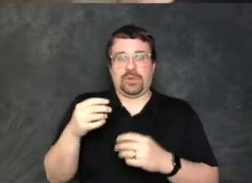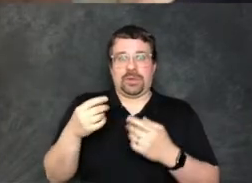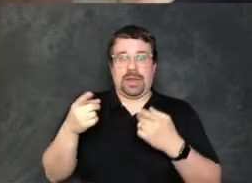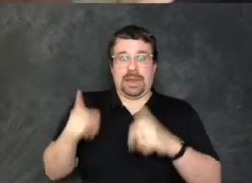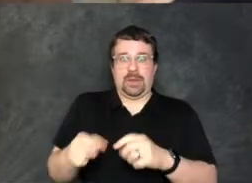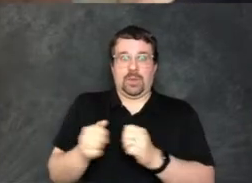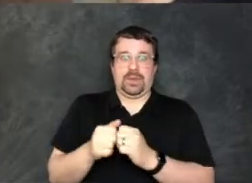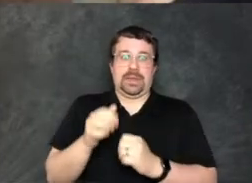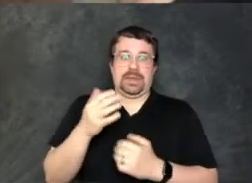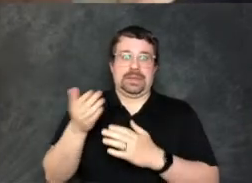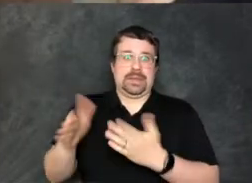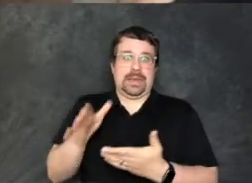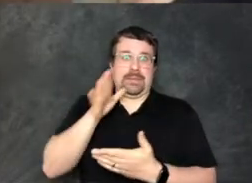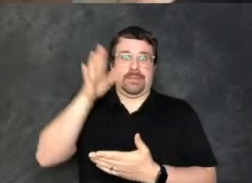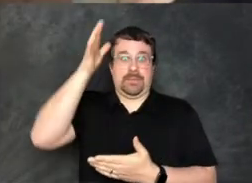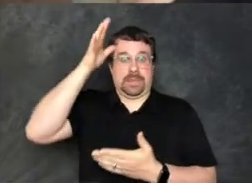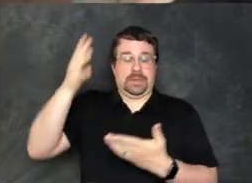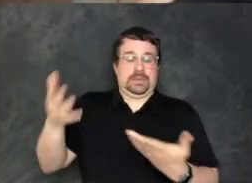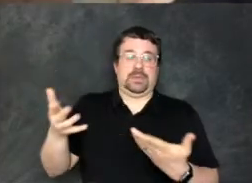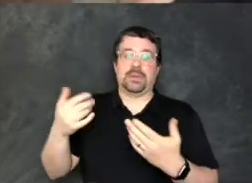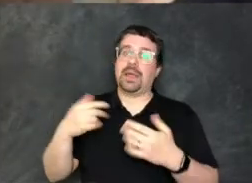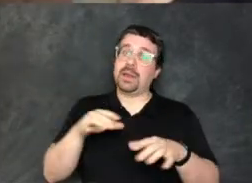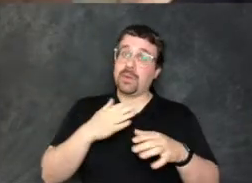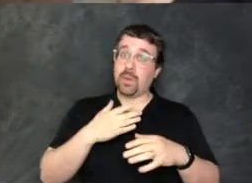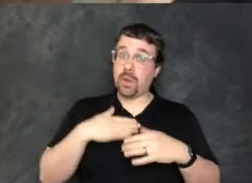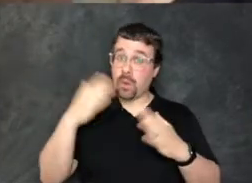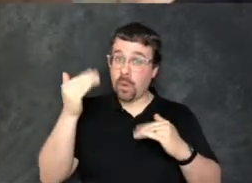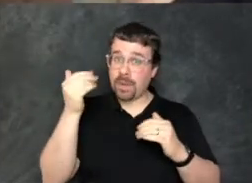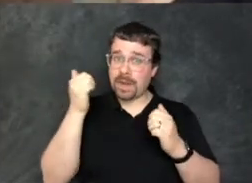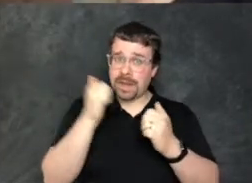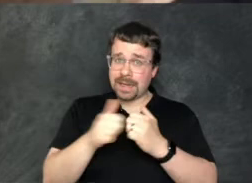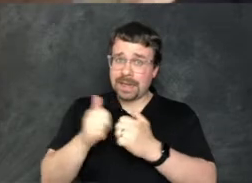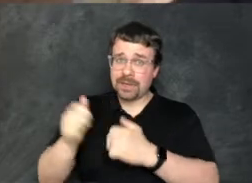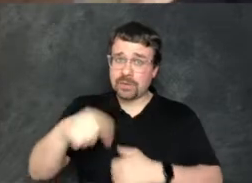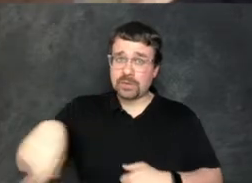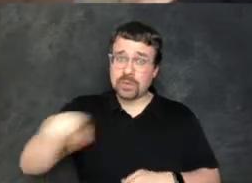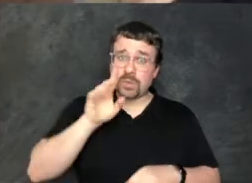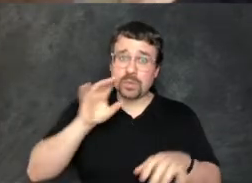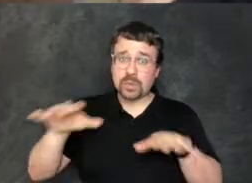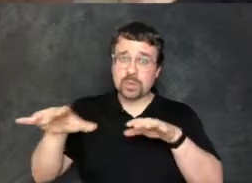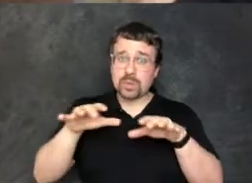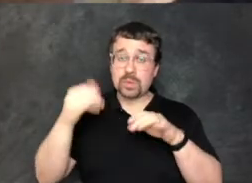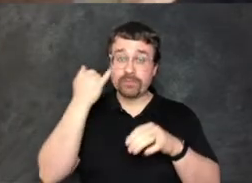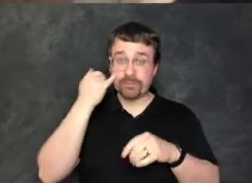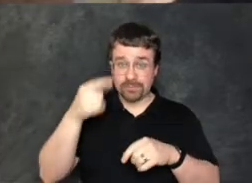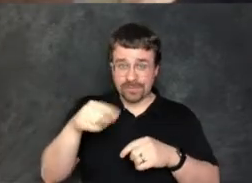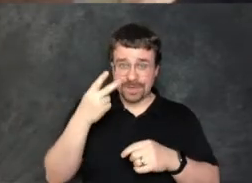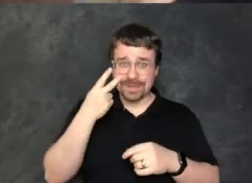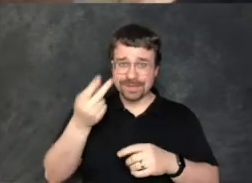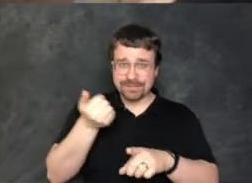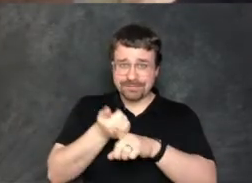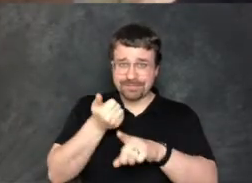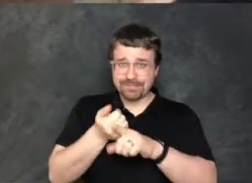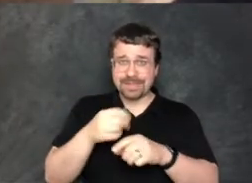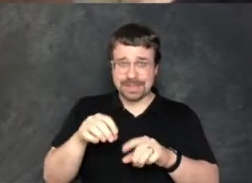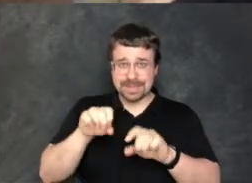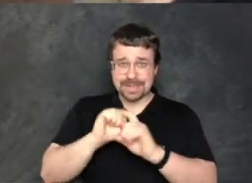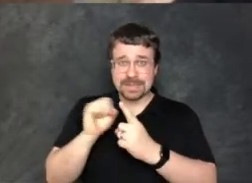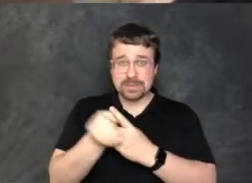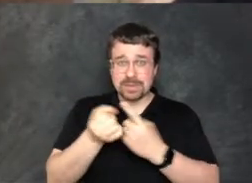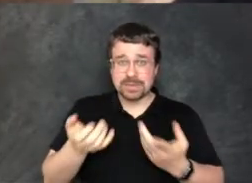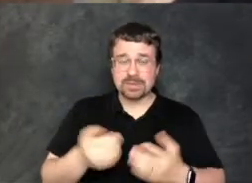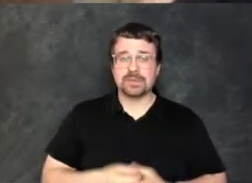was my first rodeo with a dying parent. So I did what I hope every one of you will do if you